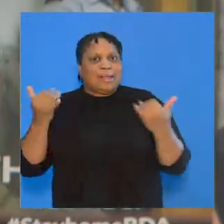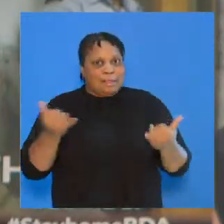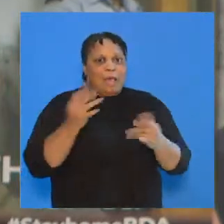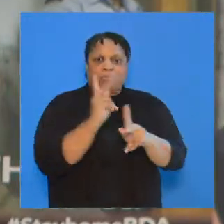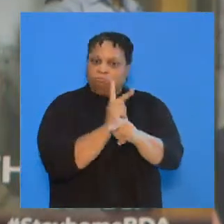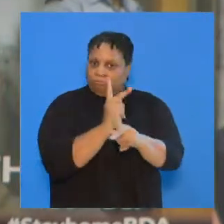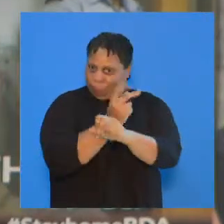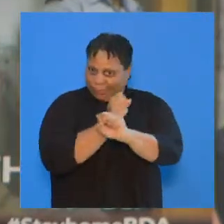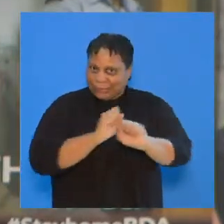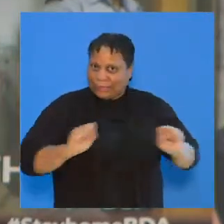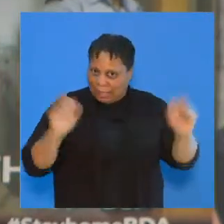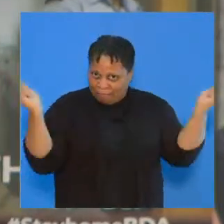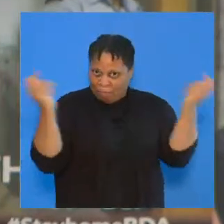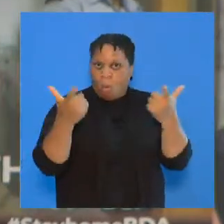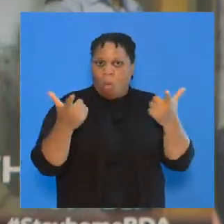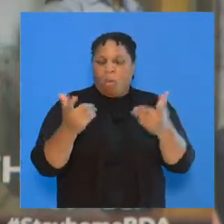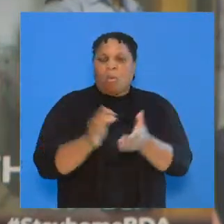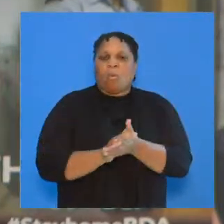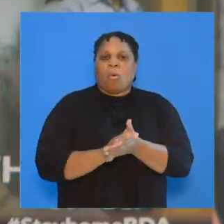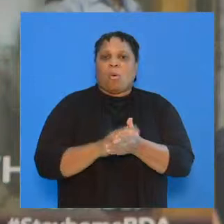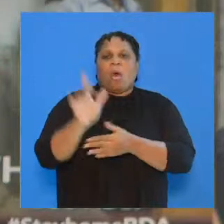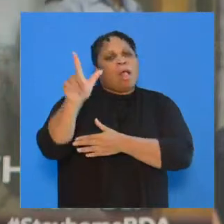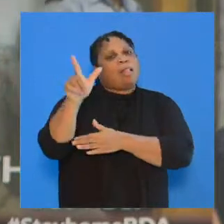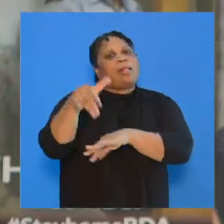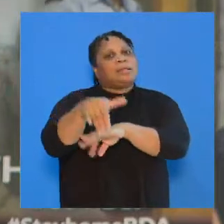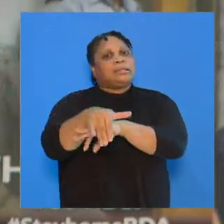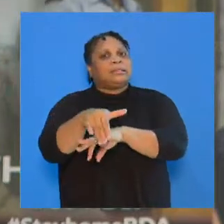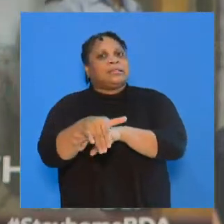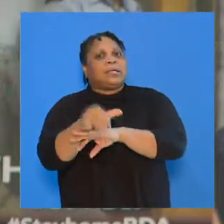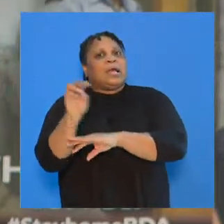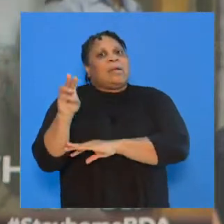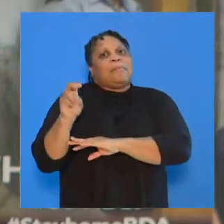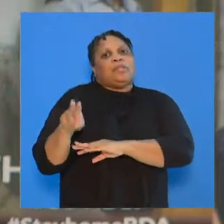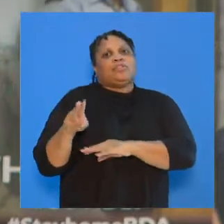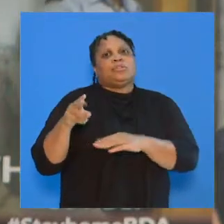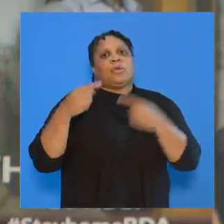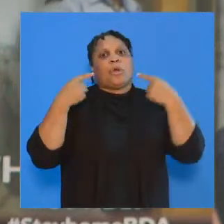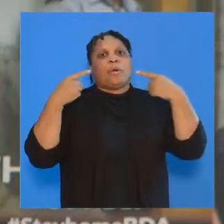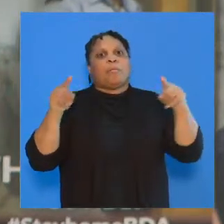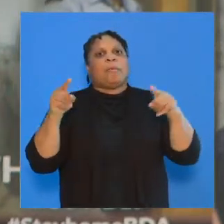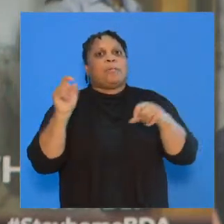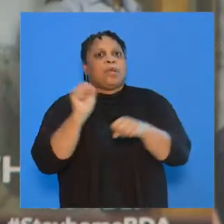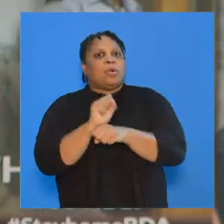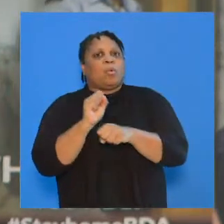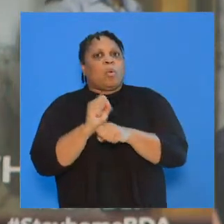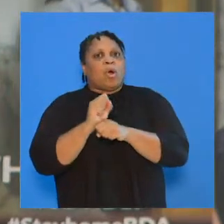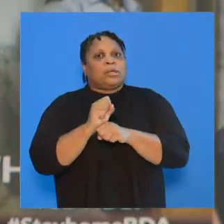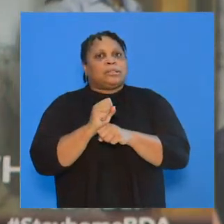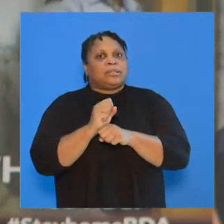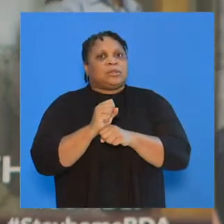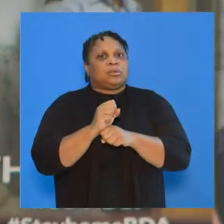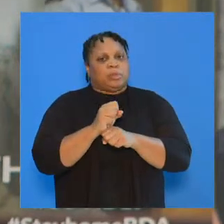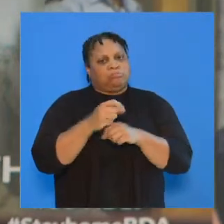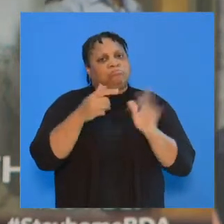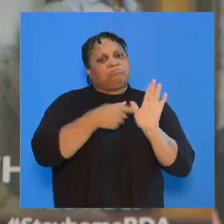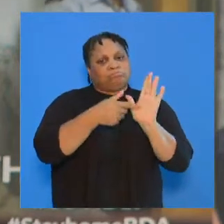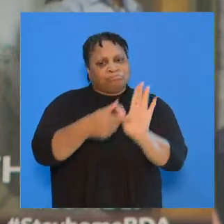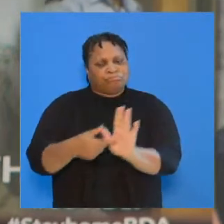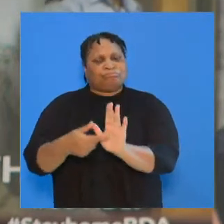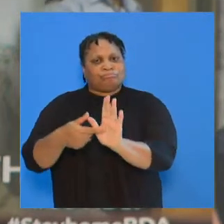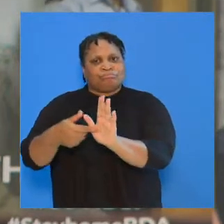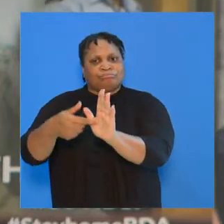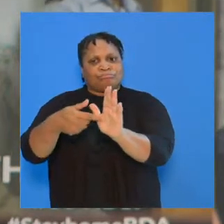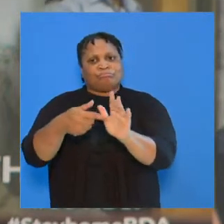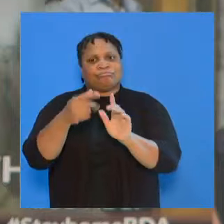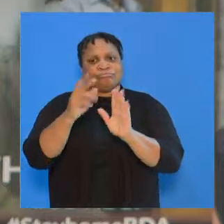safe. Later this evening, the Minister of Public Works, Colonel Birch, will issue guidelines reminding the public about